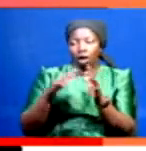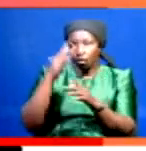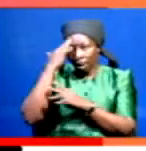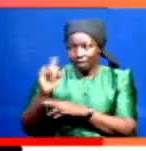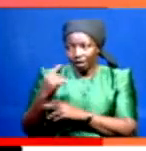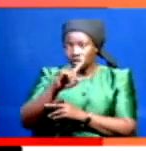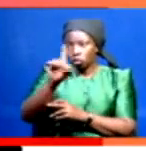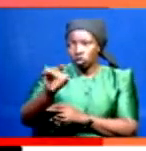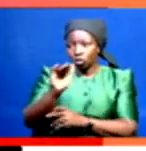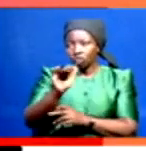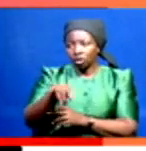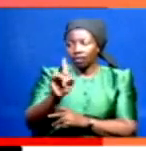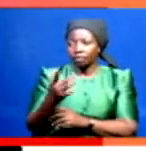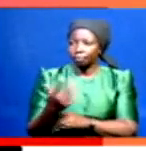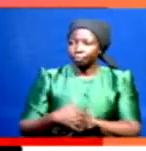the first question you ask yourself,